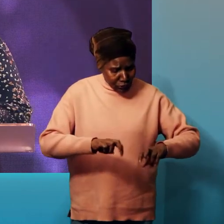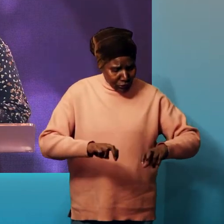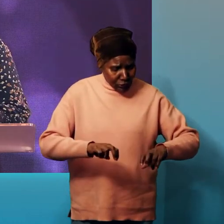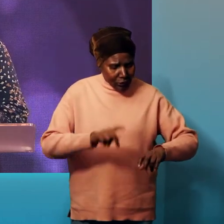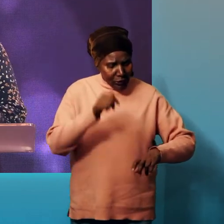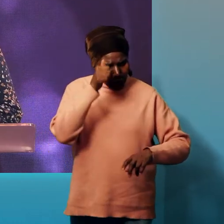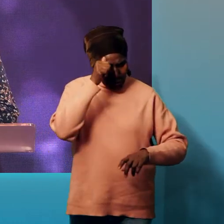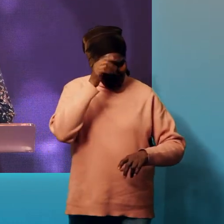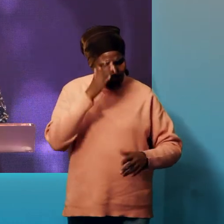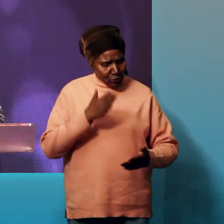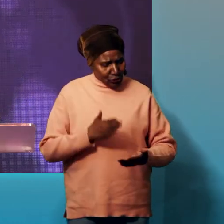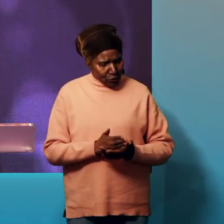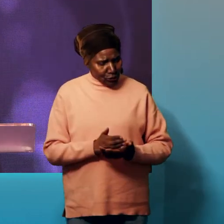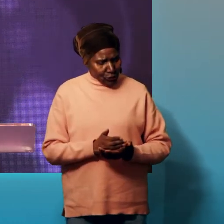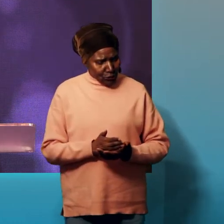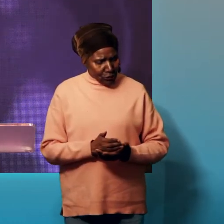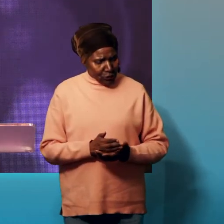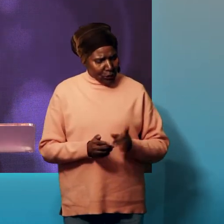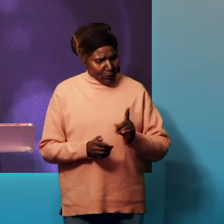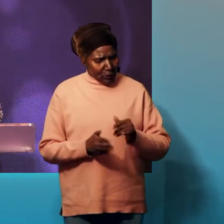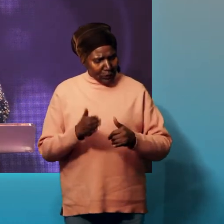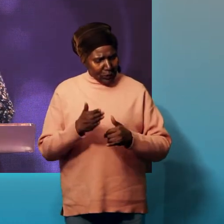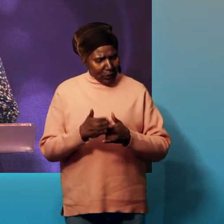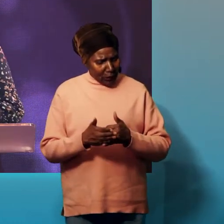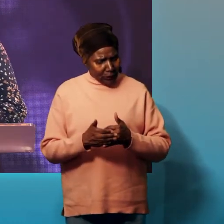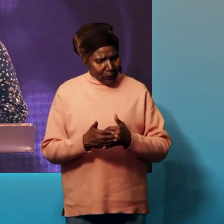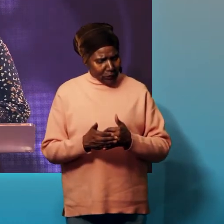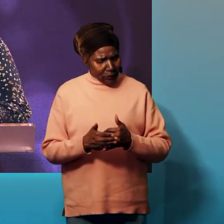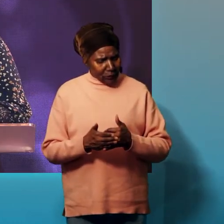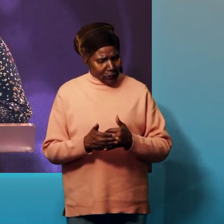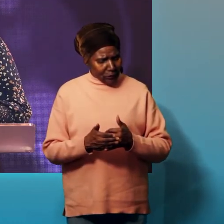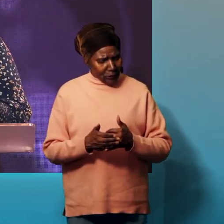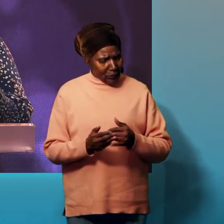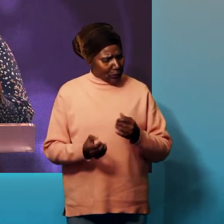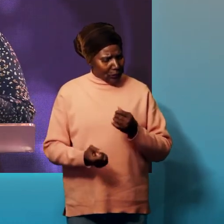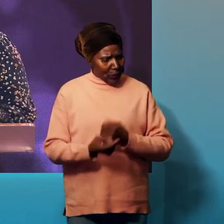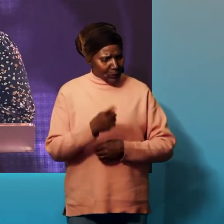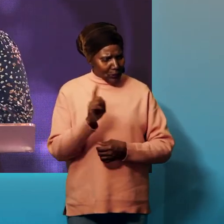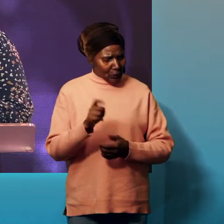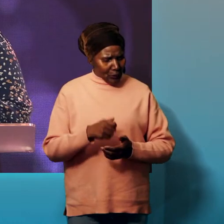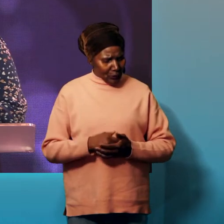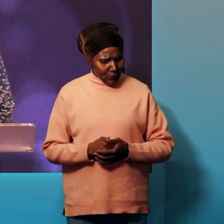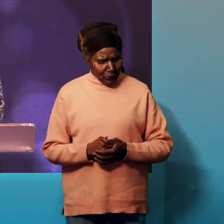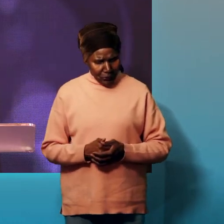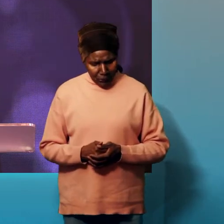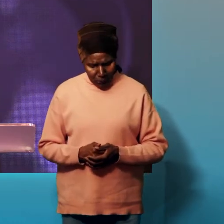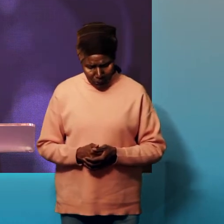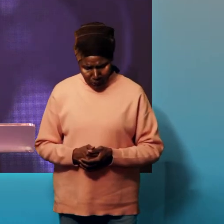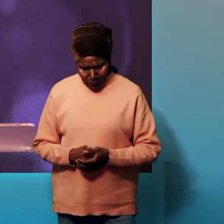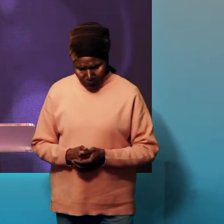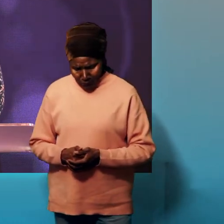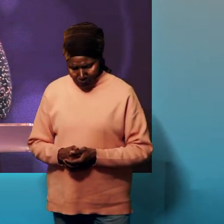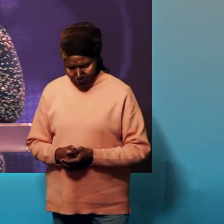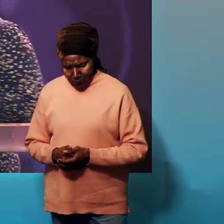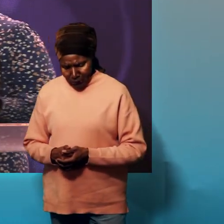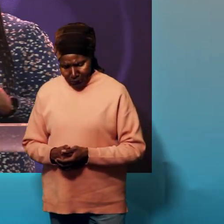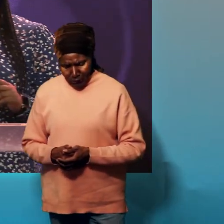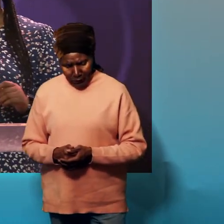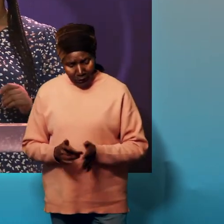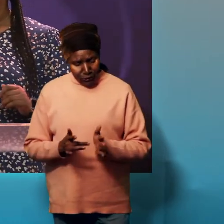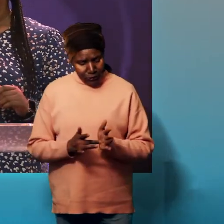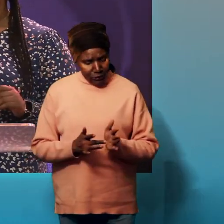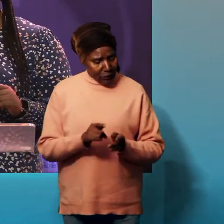pray. But what was the end result of the error that he made? It led to his death.